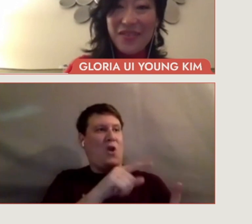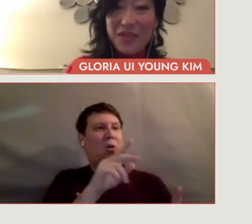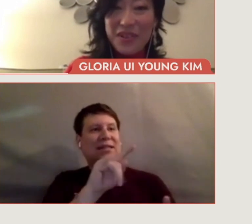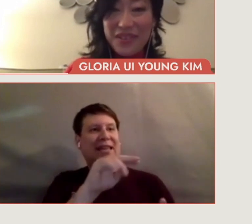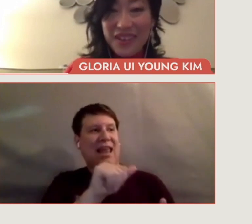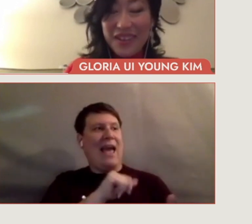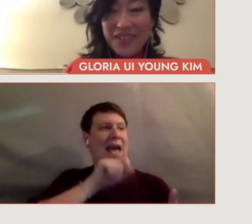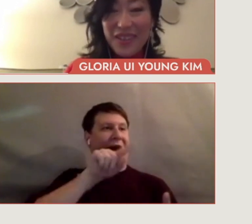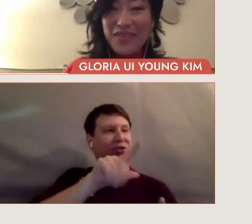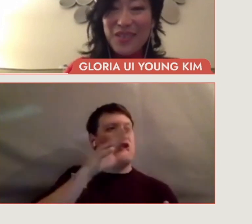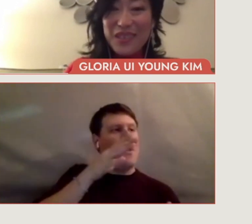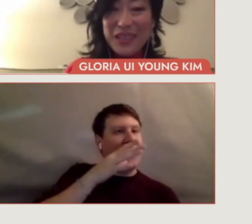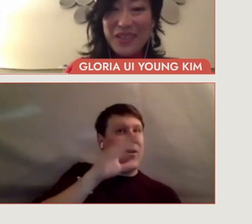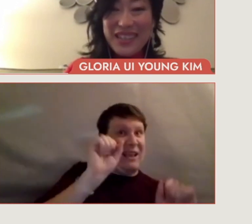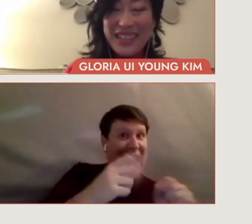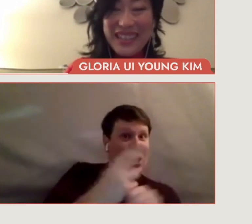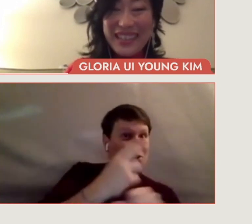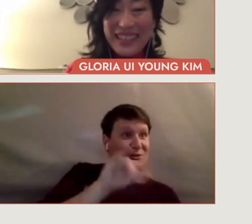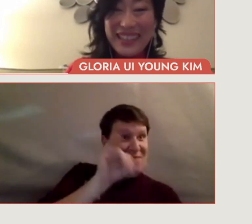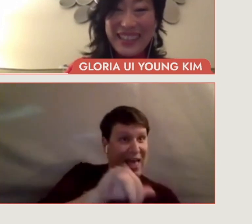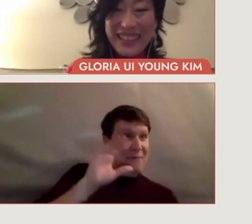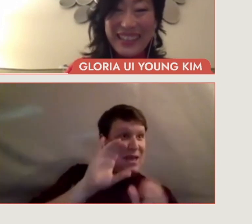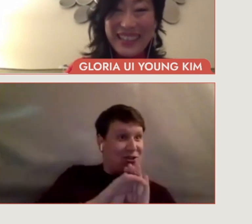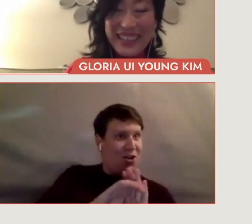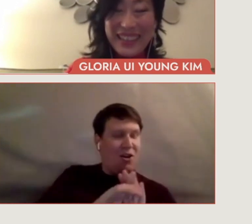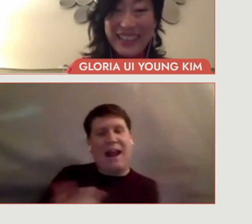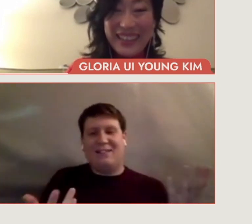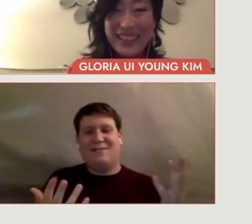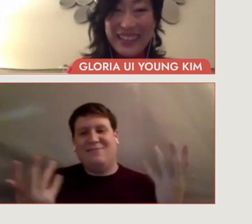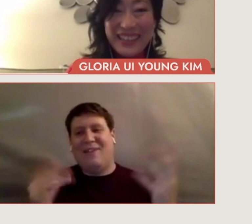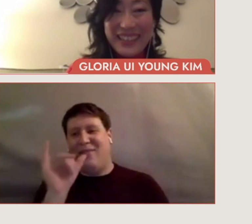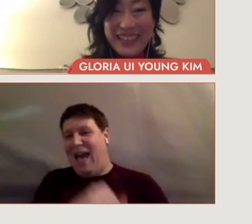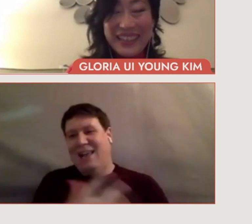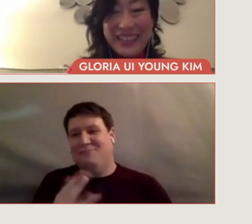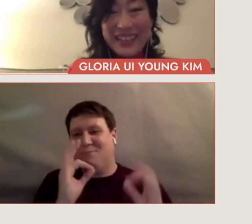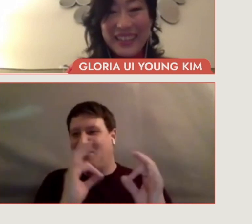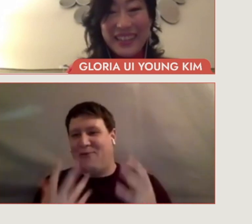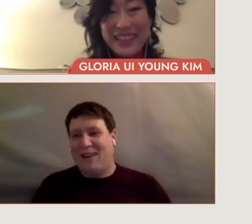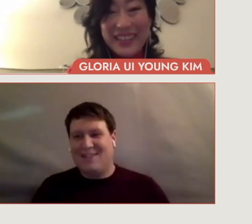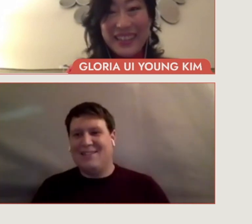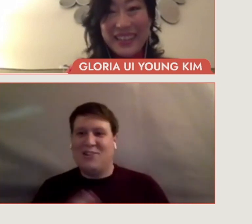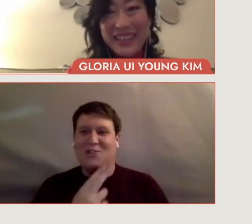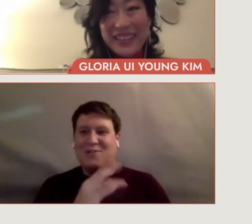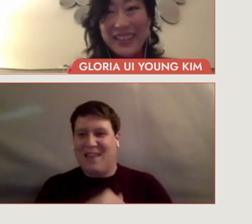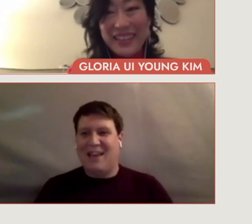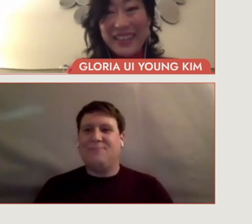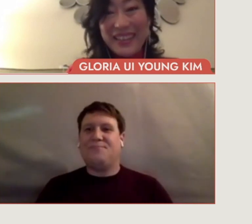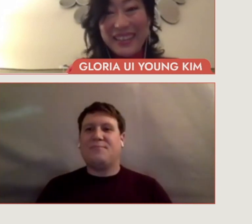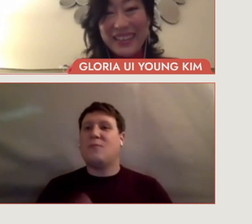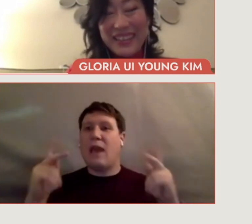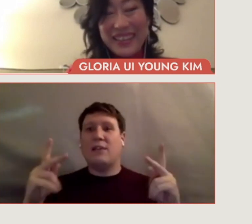that photo, which I thought was really sweet. That's great. Well, we have, it's flown